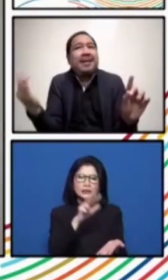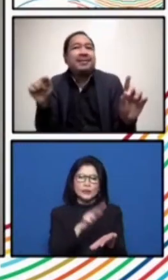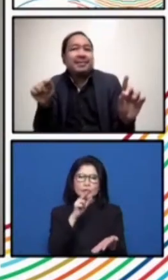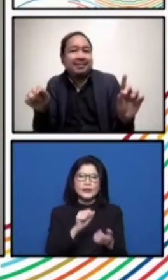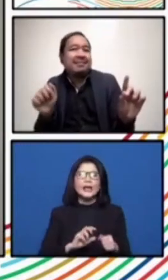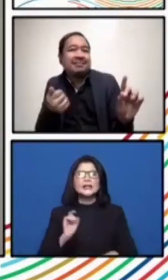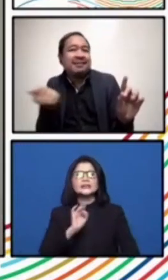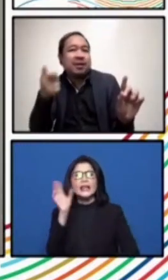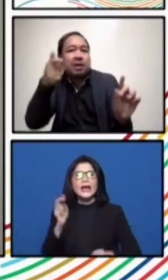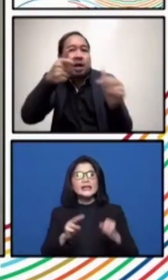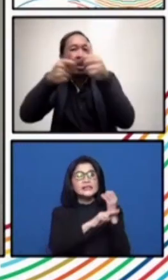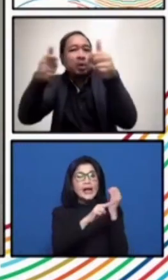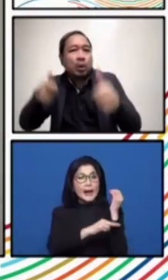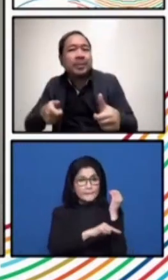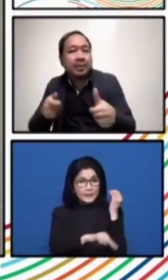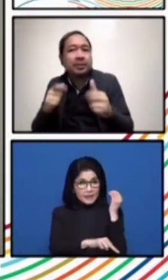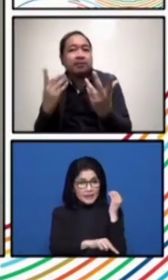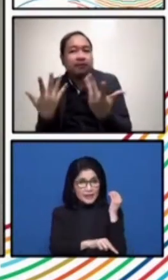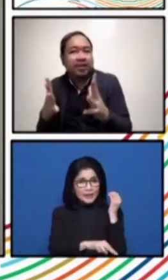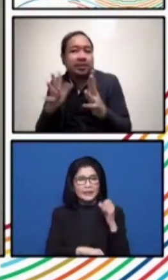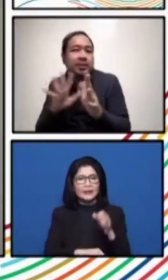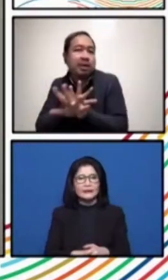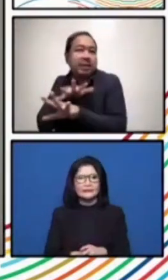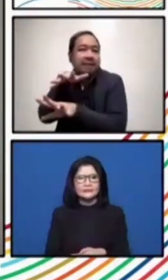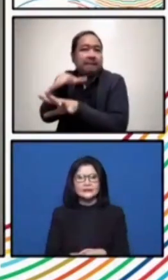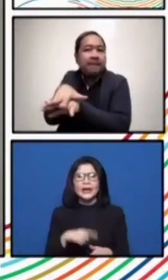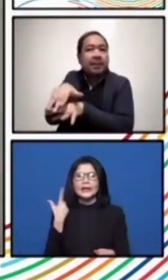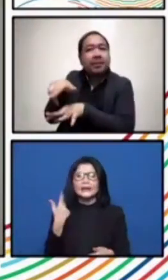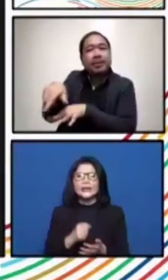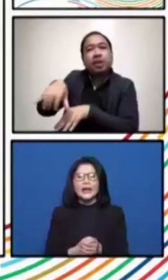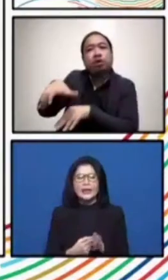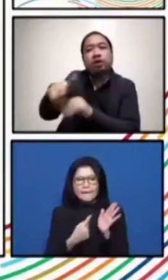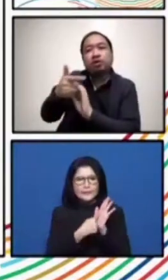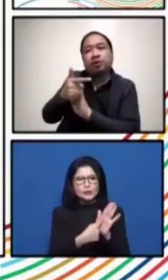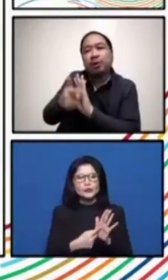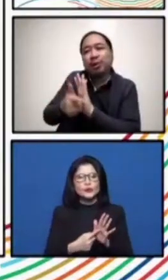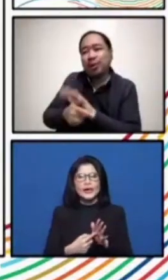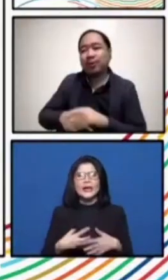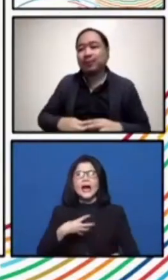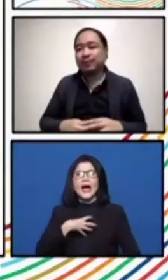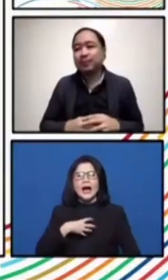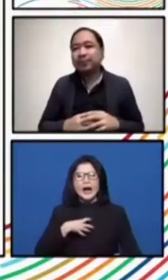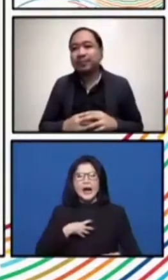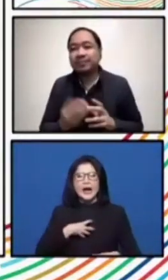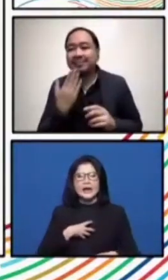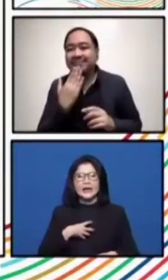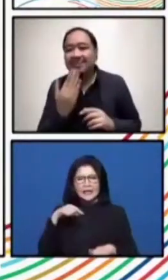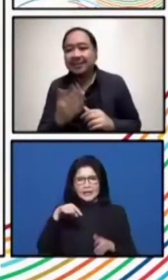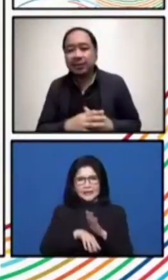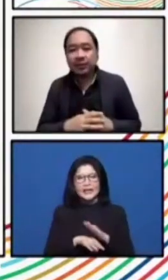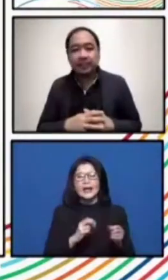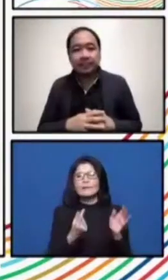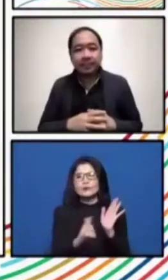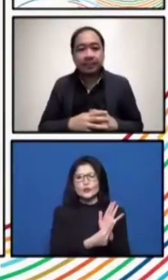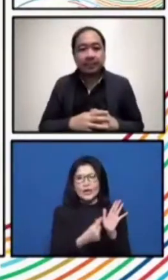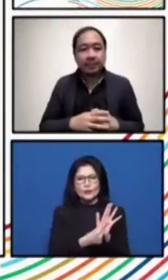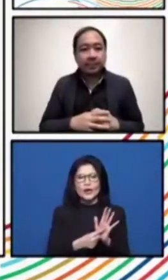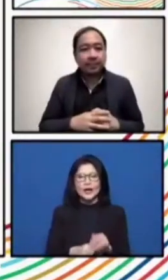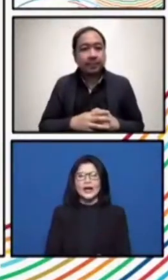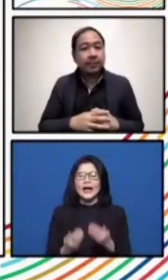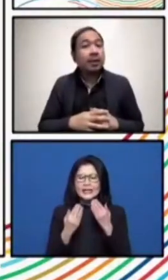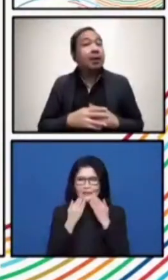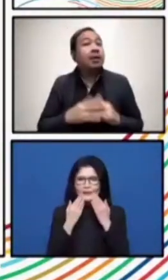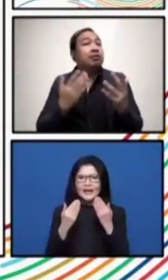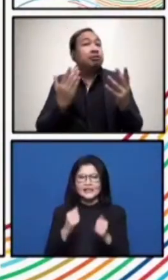Collective responsibility for it thank you thank you very much Francis for that we now move to the second